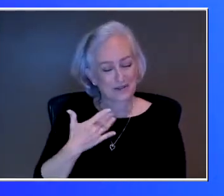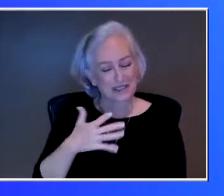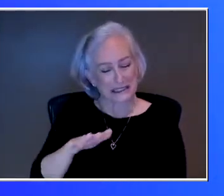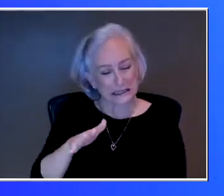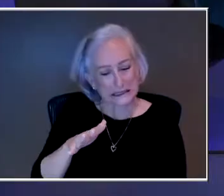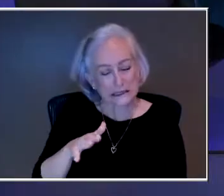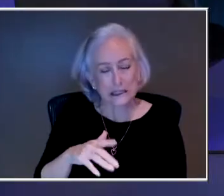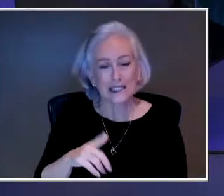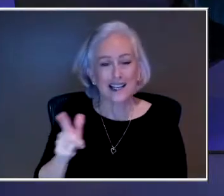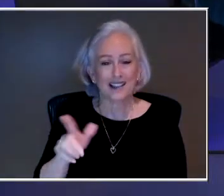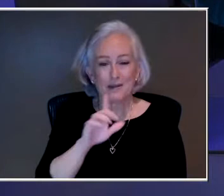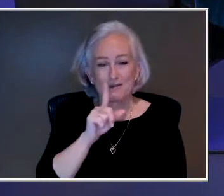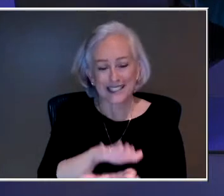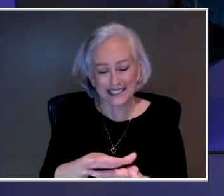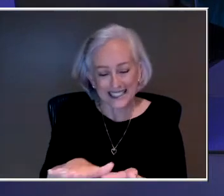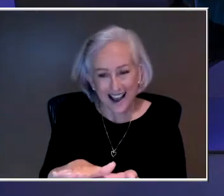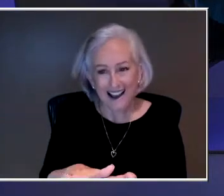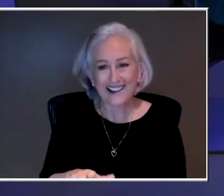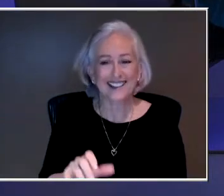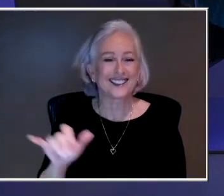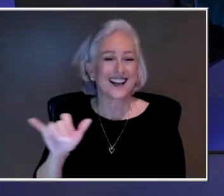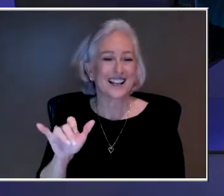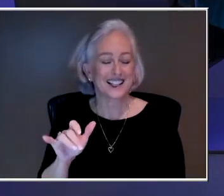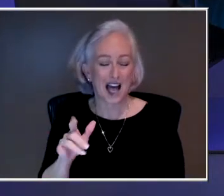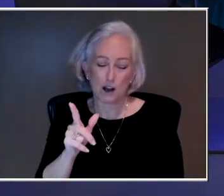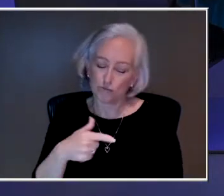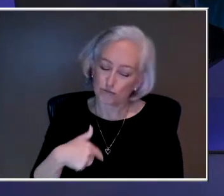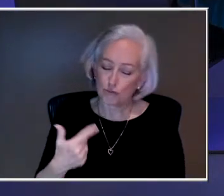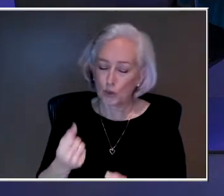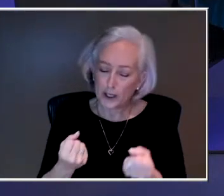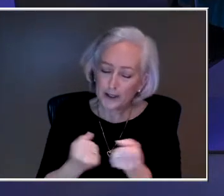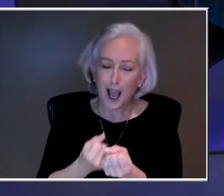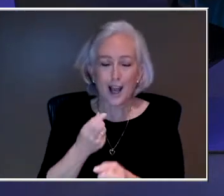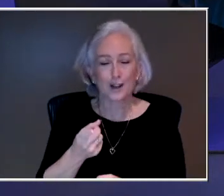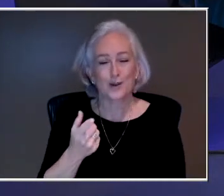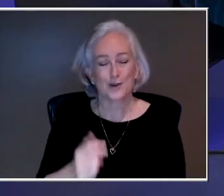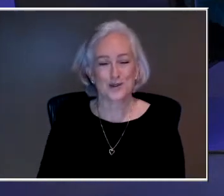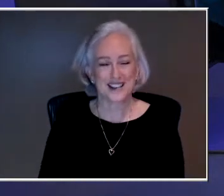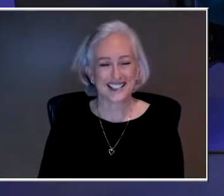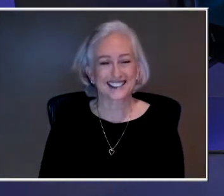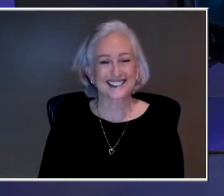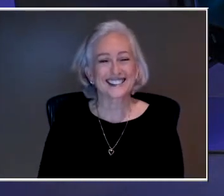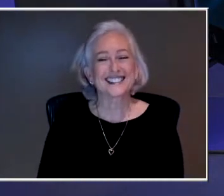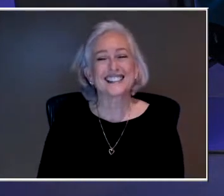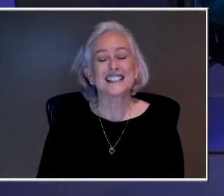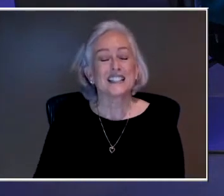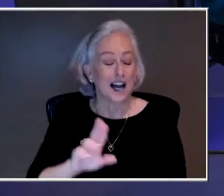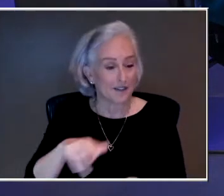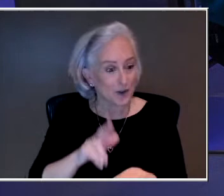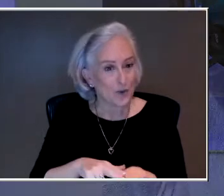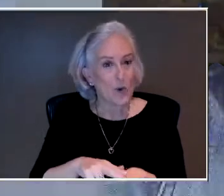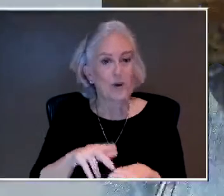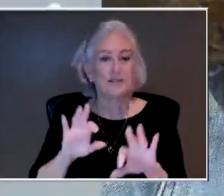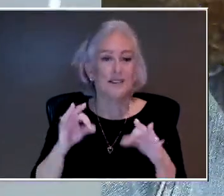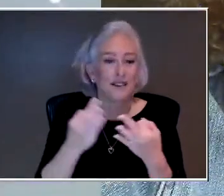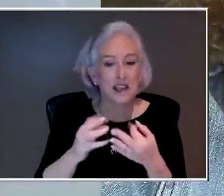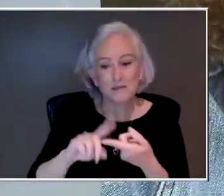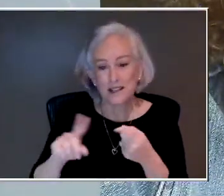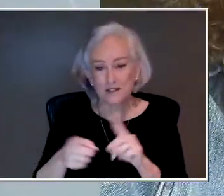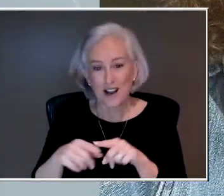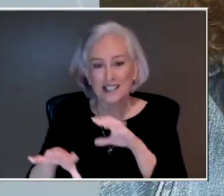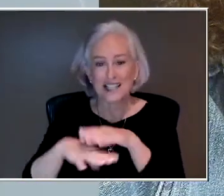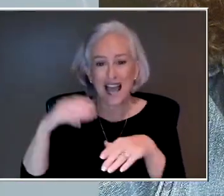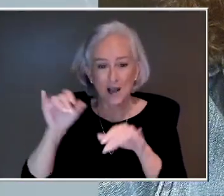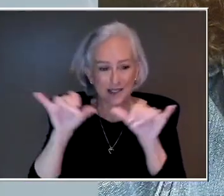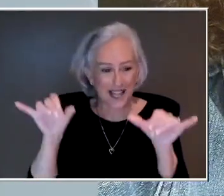kind of a "we've got you" approach. Absolutely, they've got your back. They've got your awesome, back. Of course, family and friends outside of the health system support for you